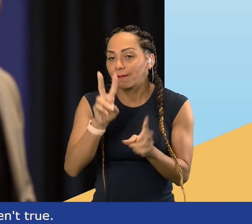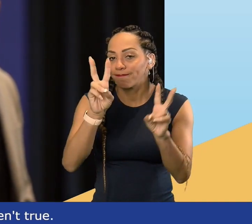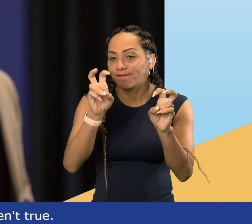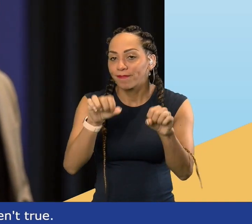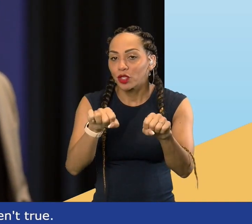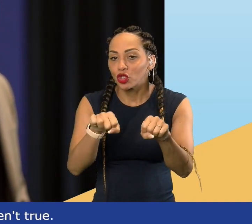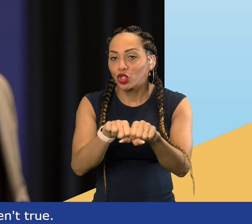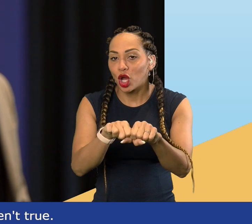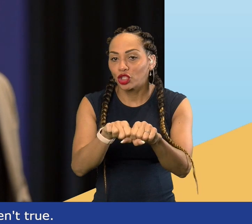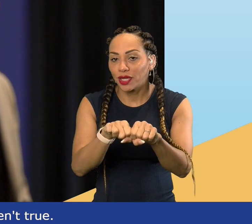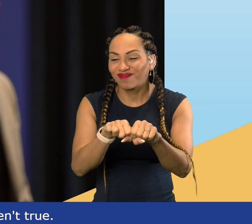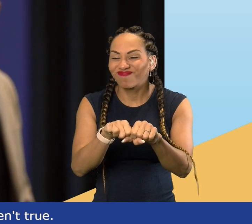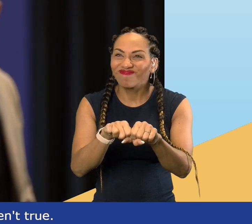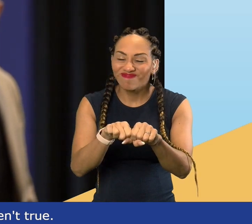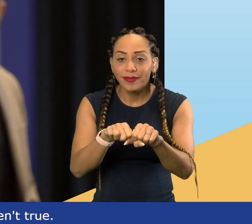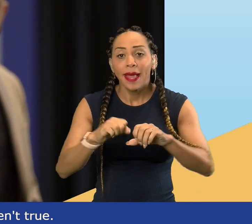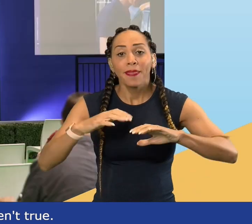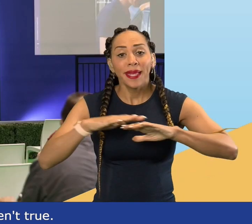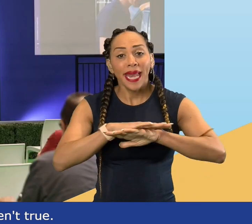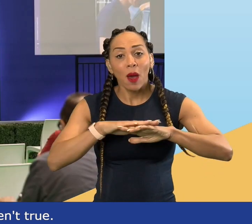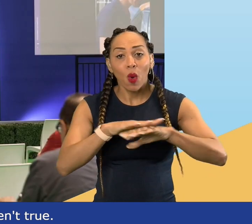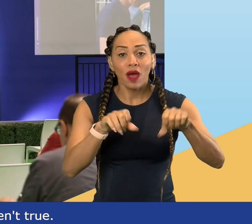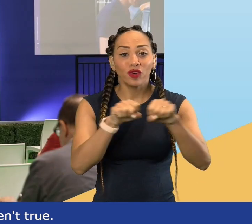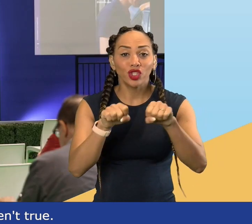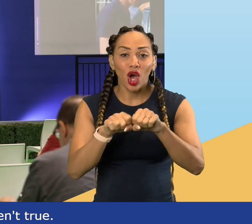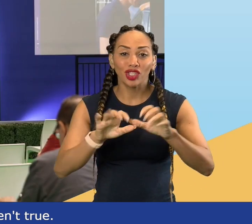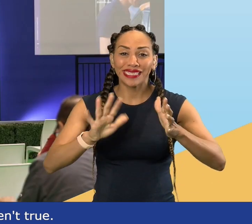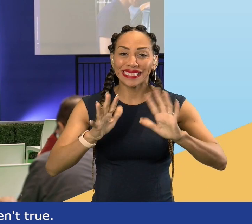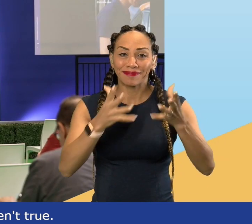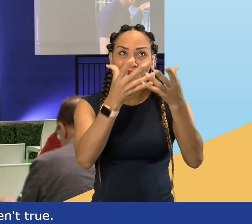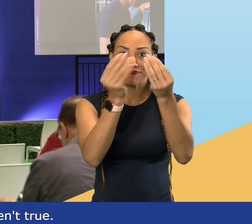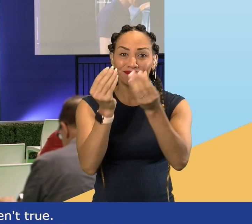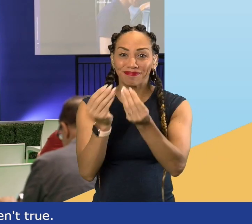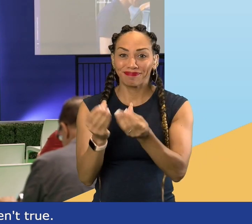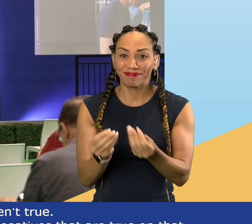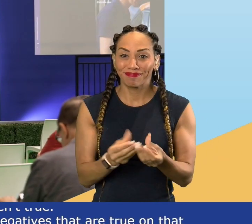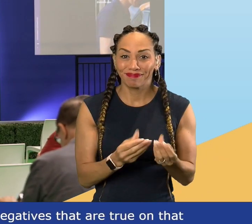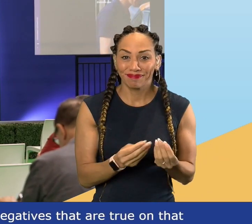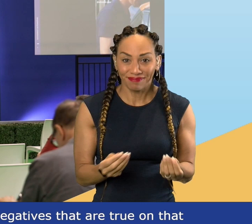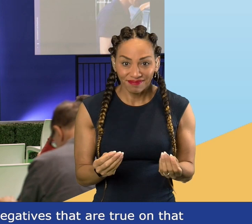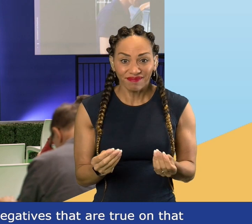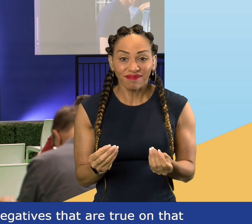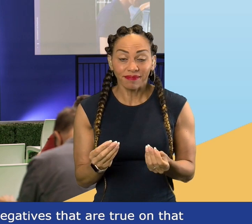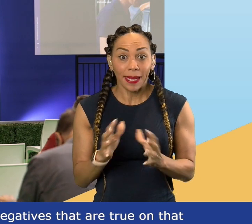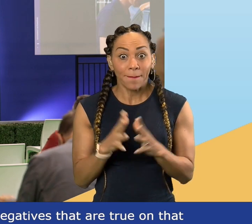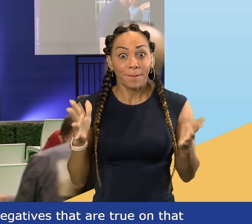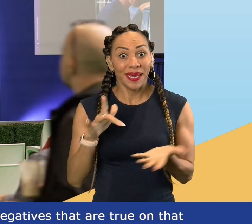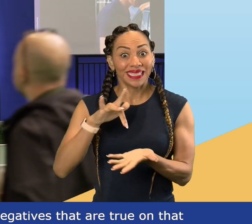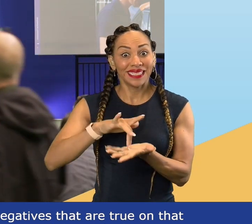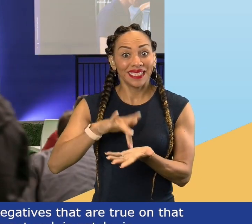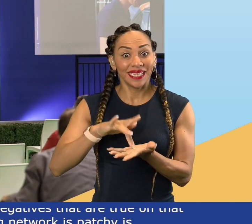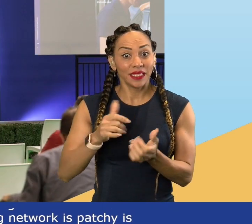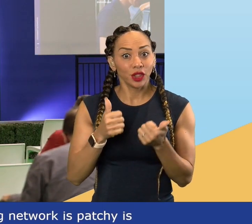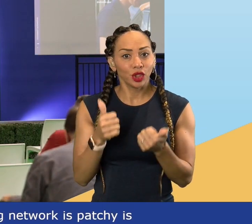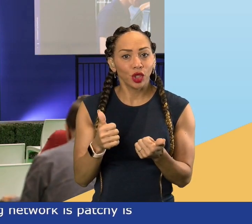is patchy, is probably the best way to describe it. It's in some areas of the country, particularly around big cities, it's good. In other areas, it's less